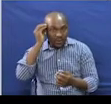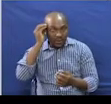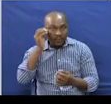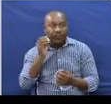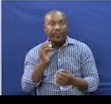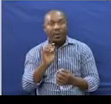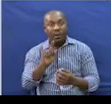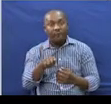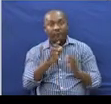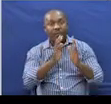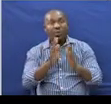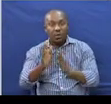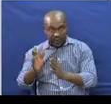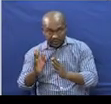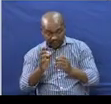of population.